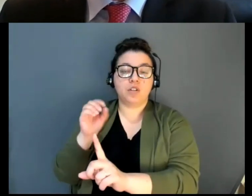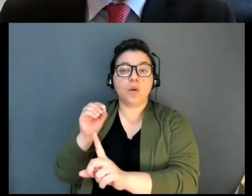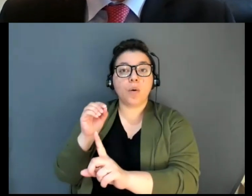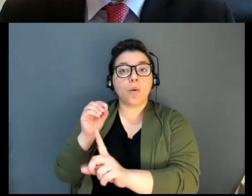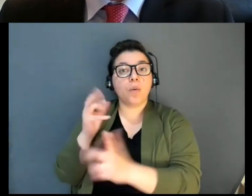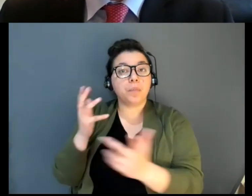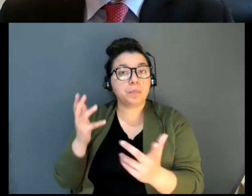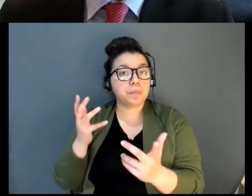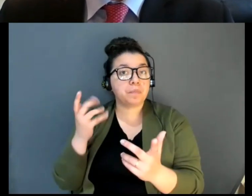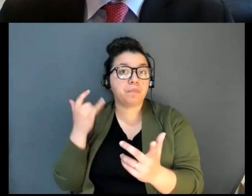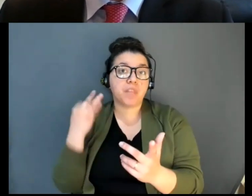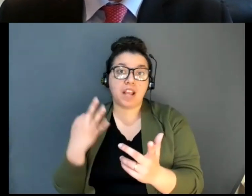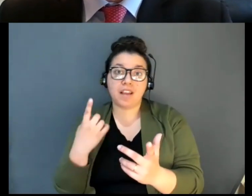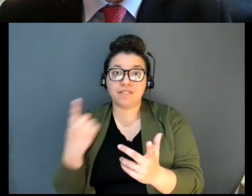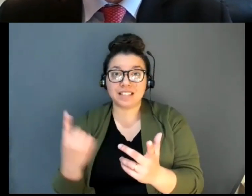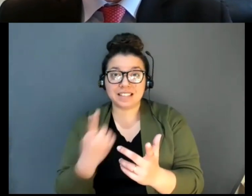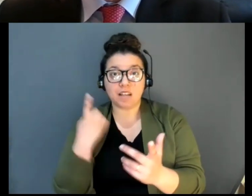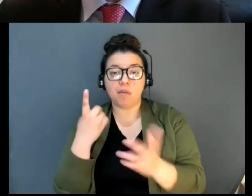someone harasses you